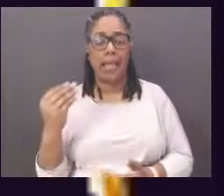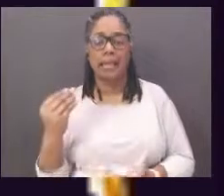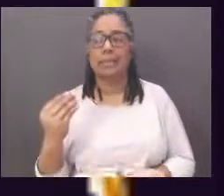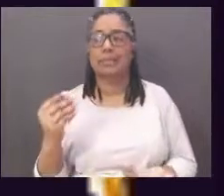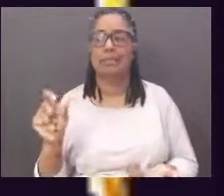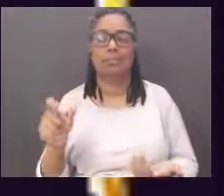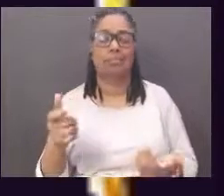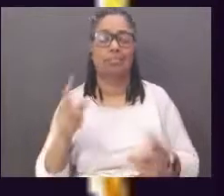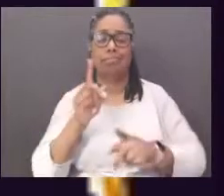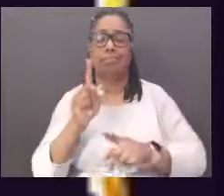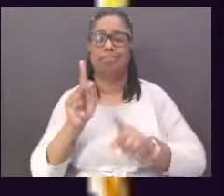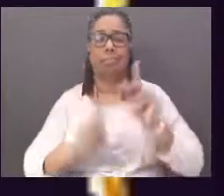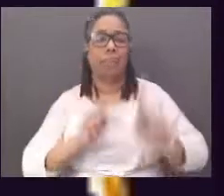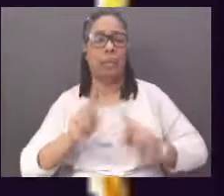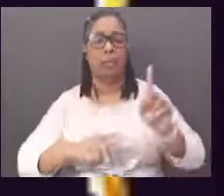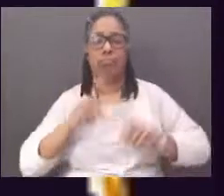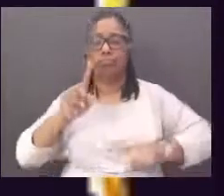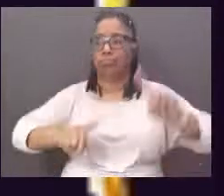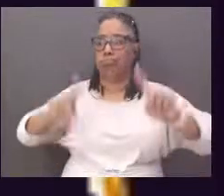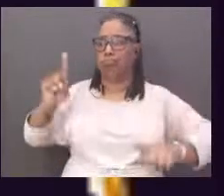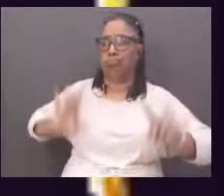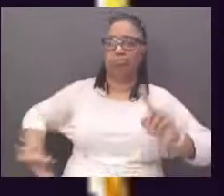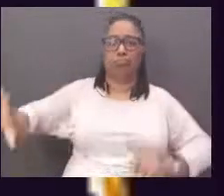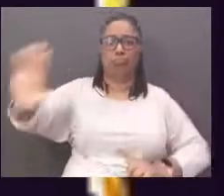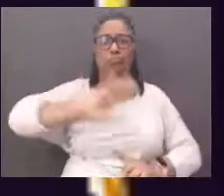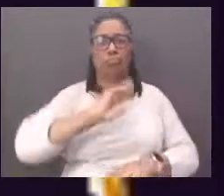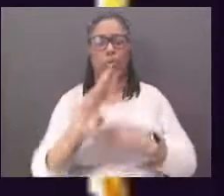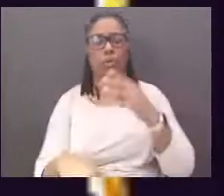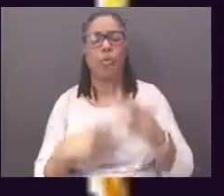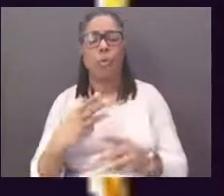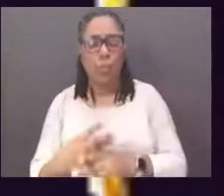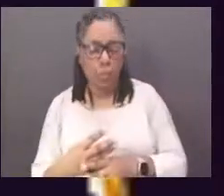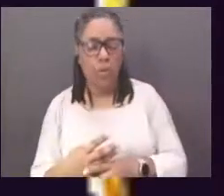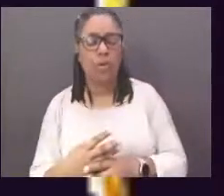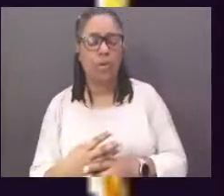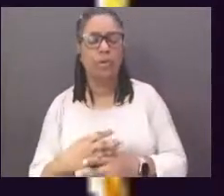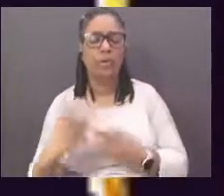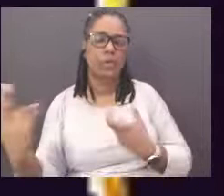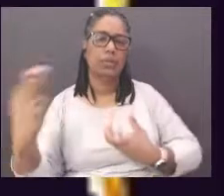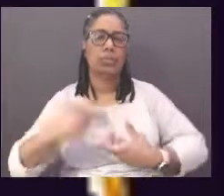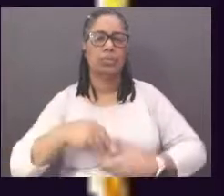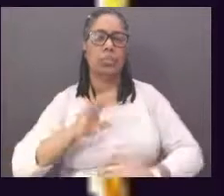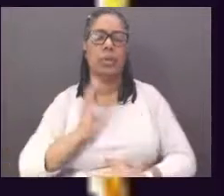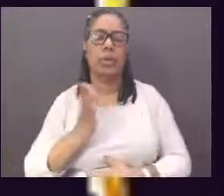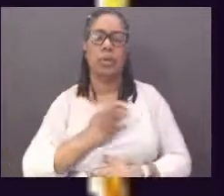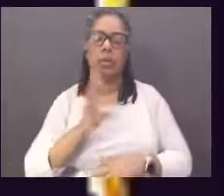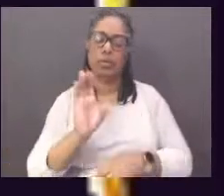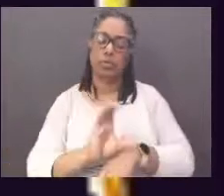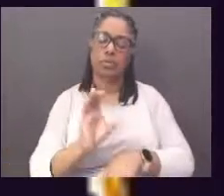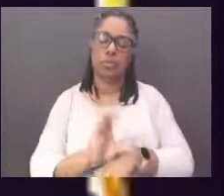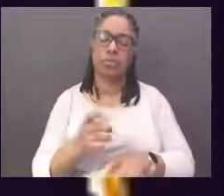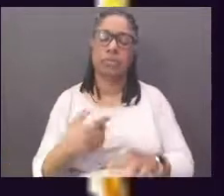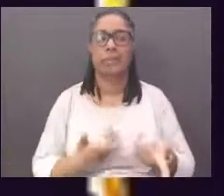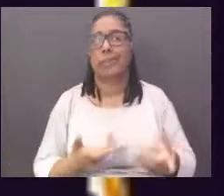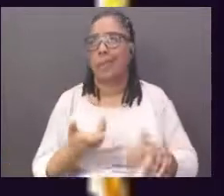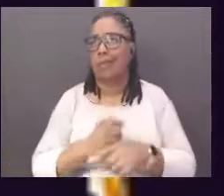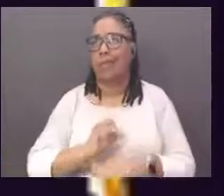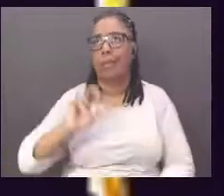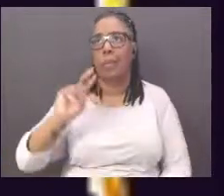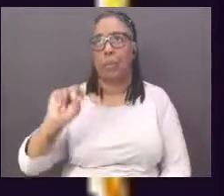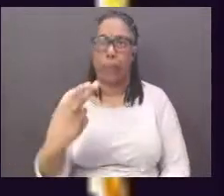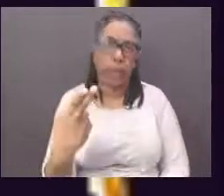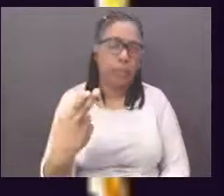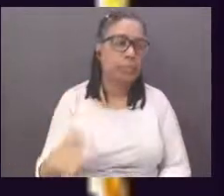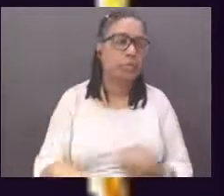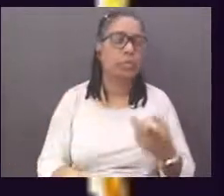gathered and have been drawn to us and to our ministry from New Hampshire. And